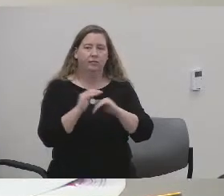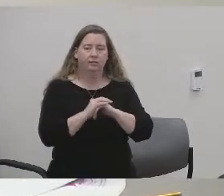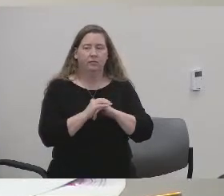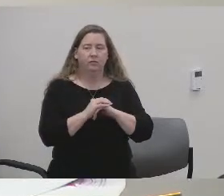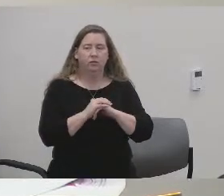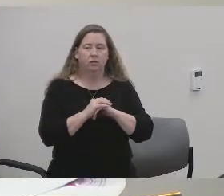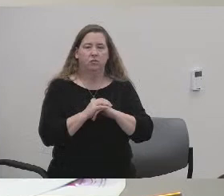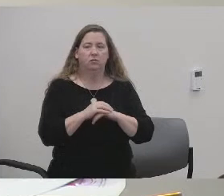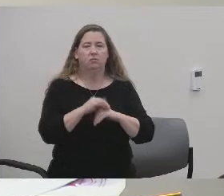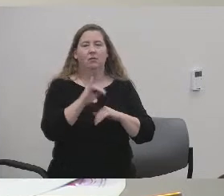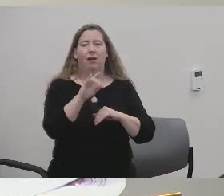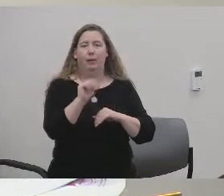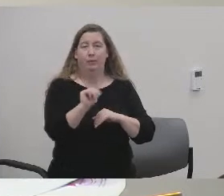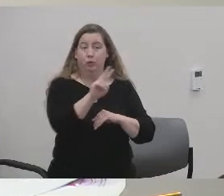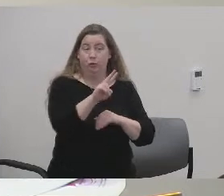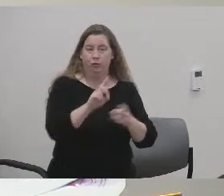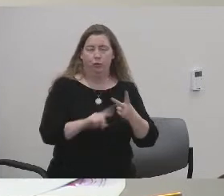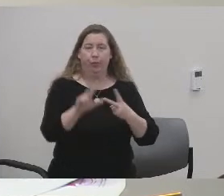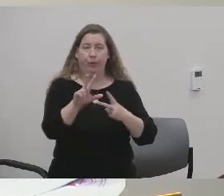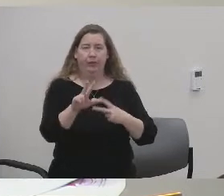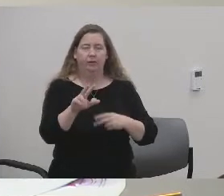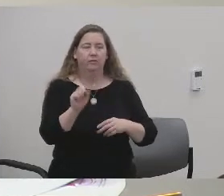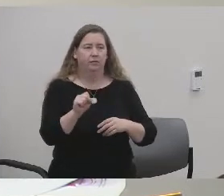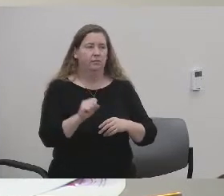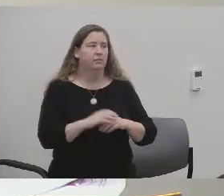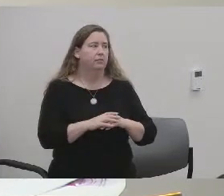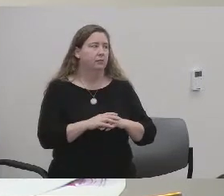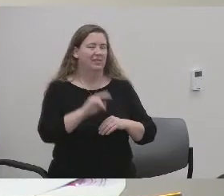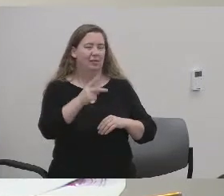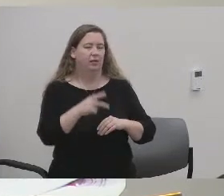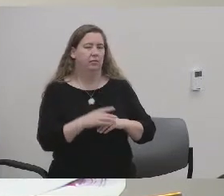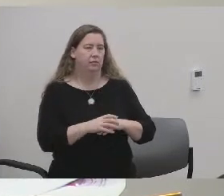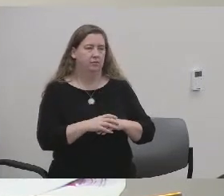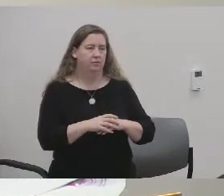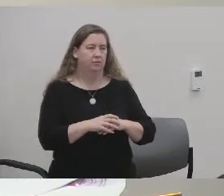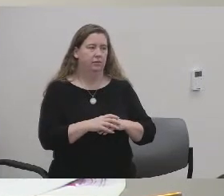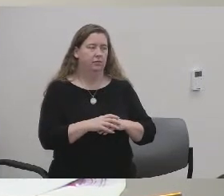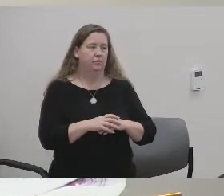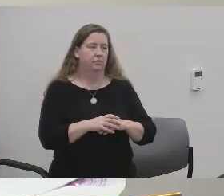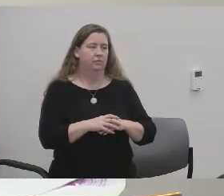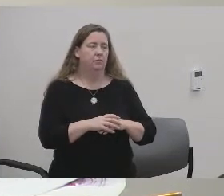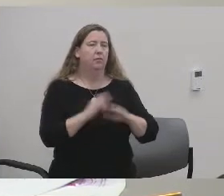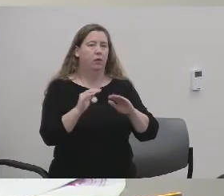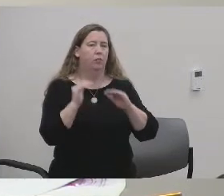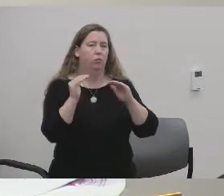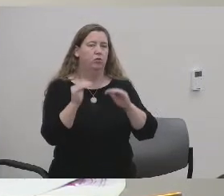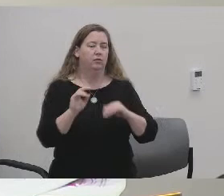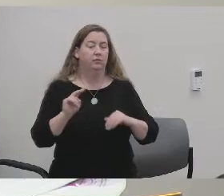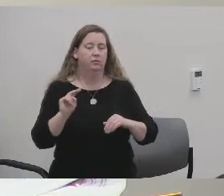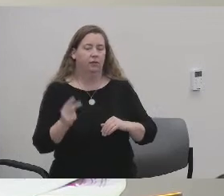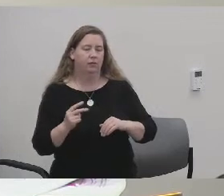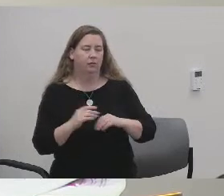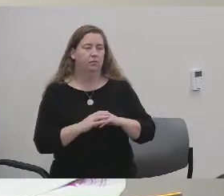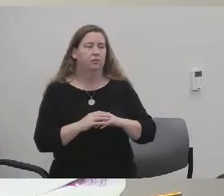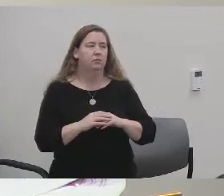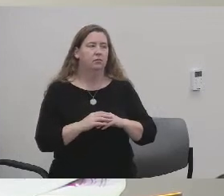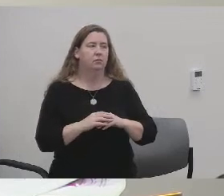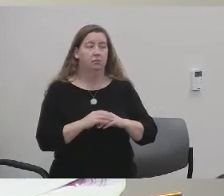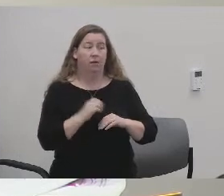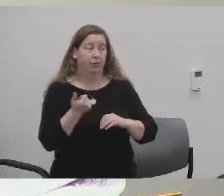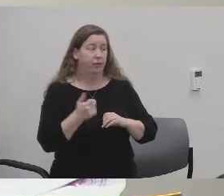2 and 3. So move. Second. We have a motion and a second. Any further